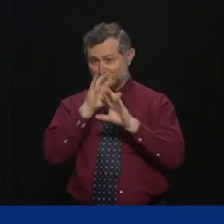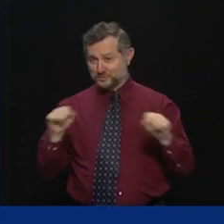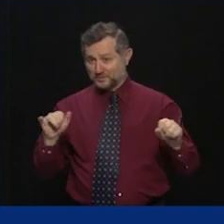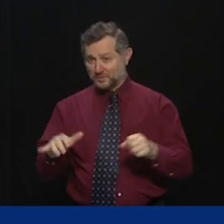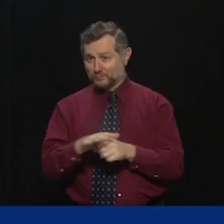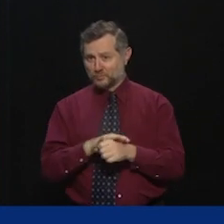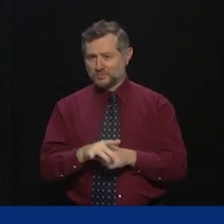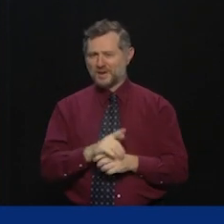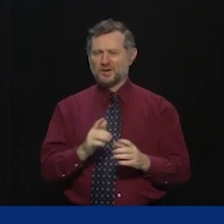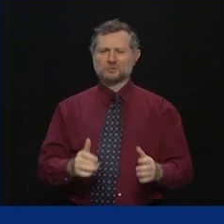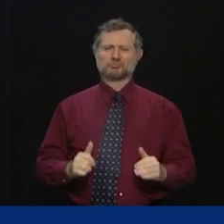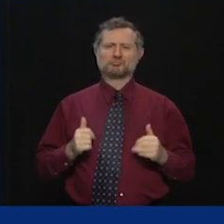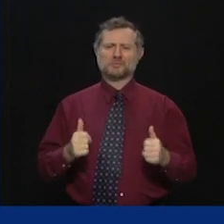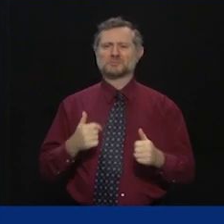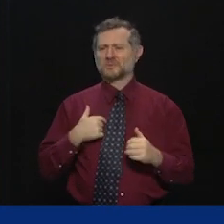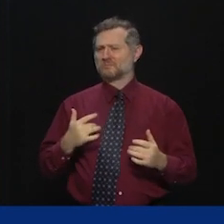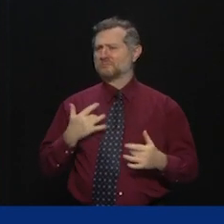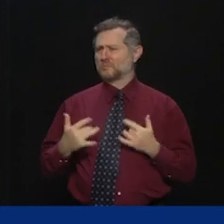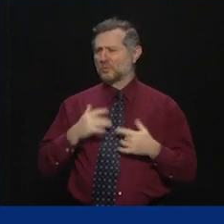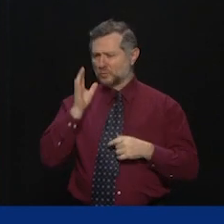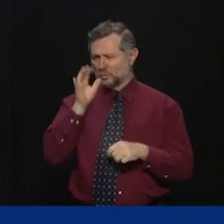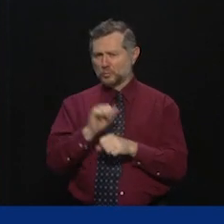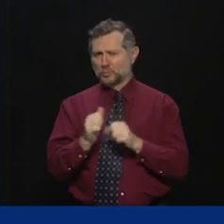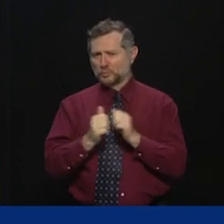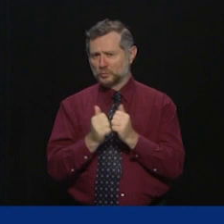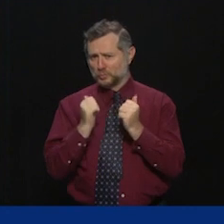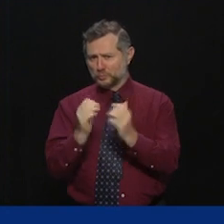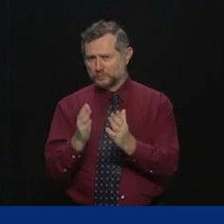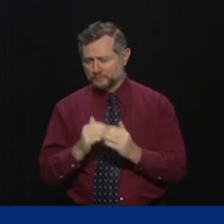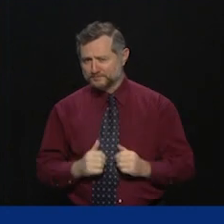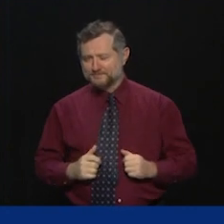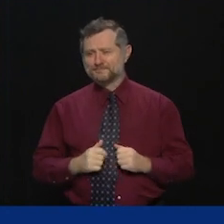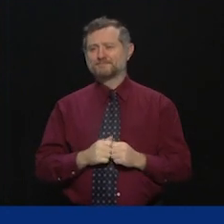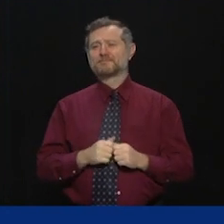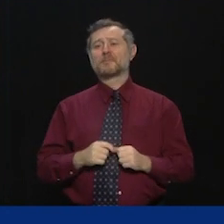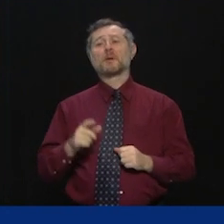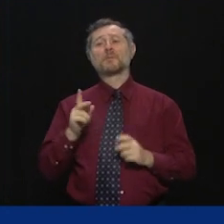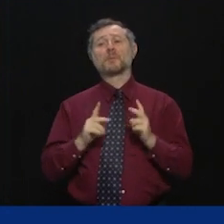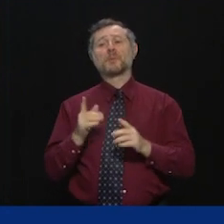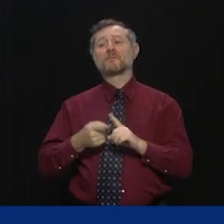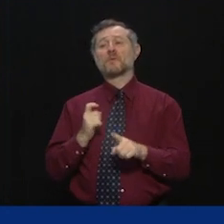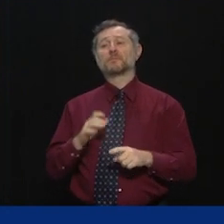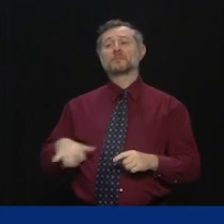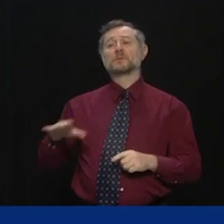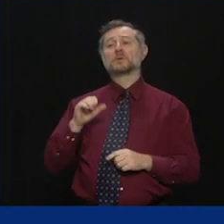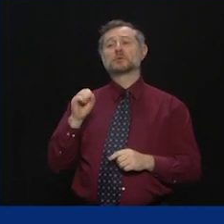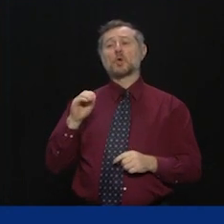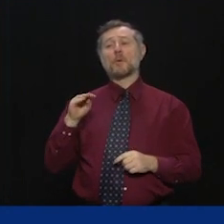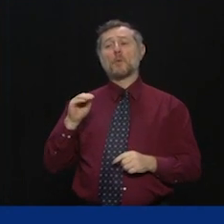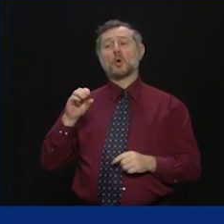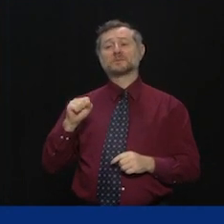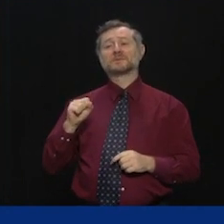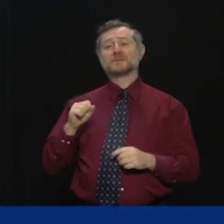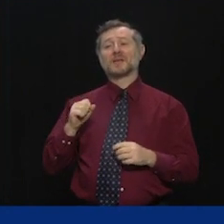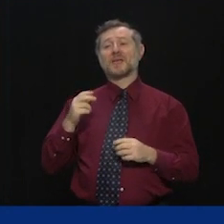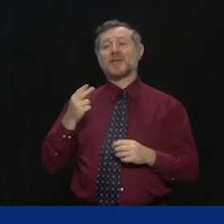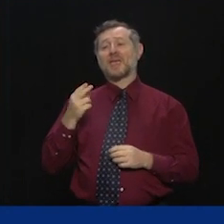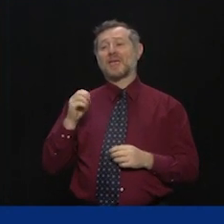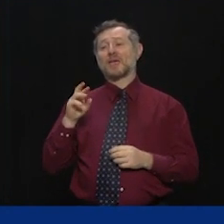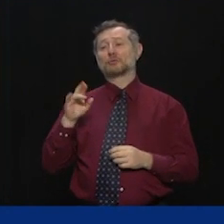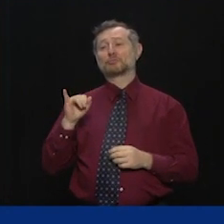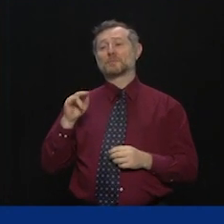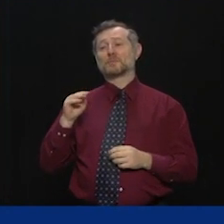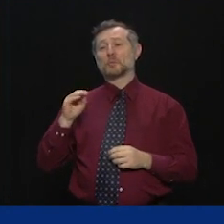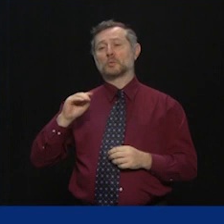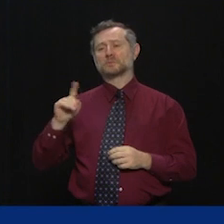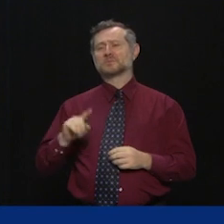lot of great things together as well. And to my friends from Somos, and I'll be introducing Henry Munoz in a moment, but Dr.